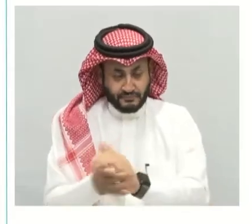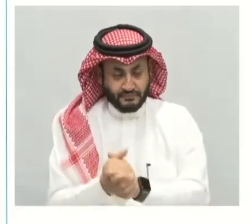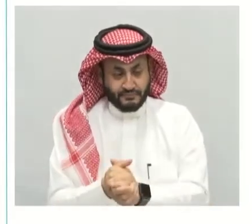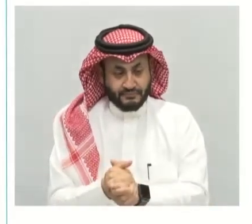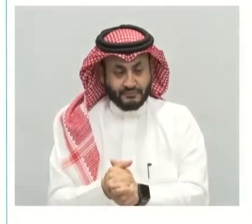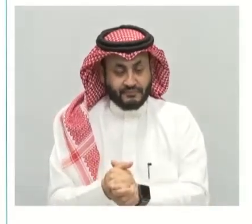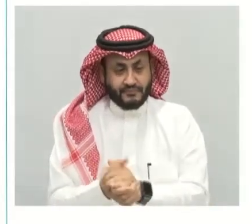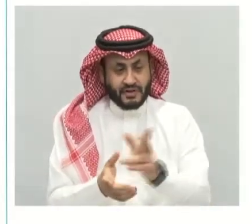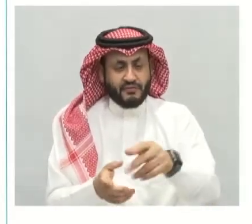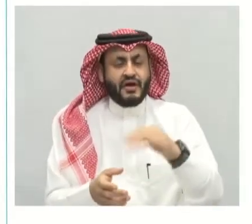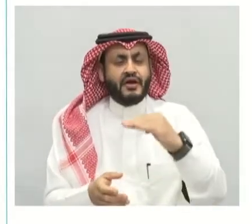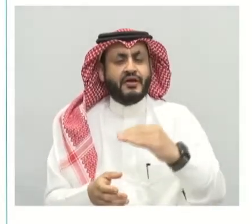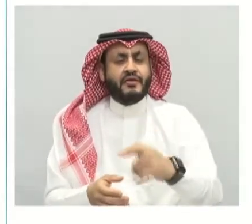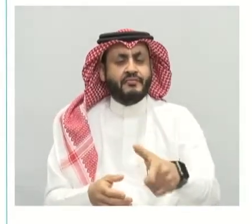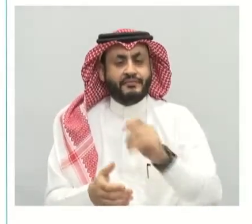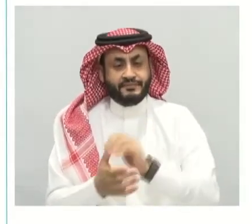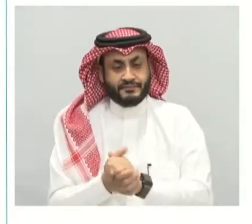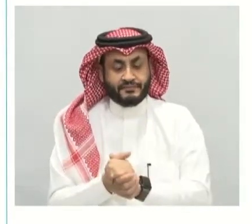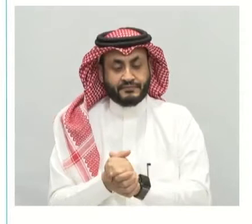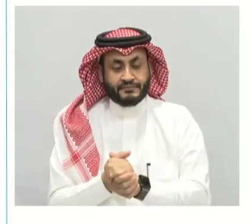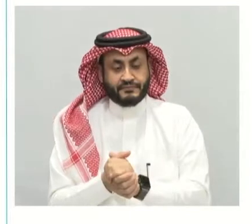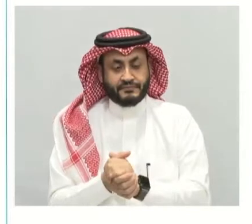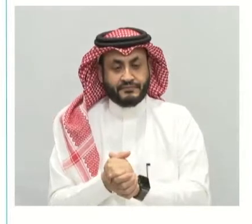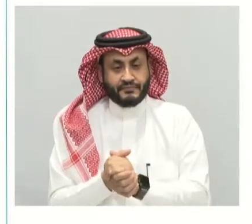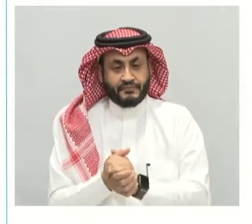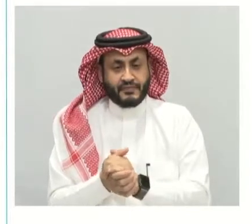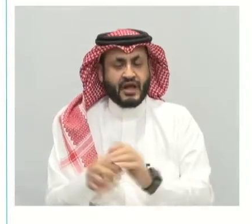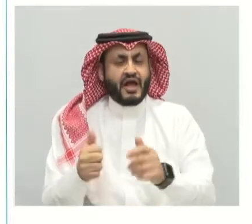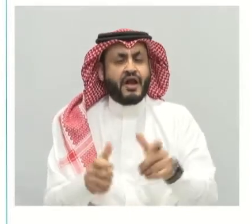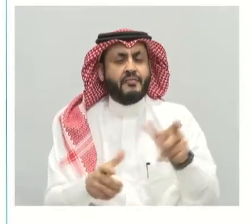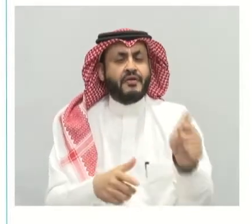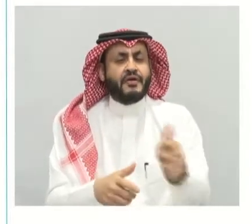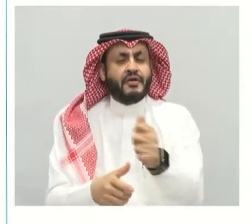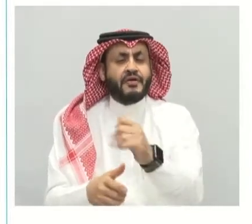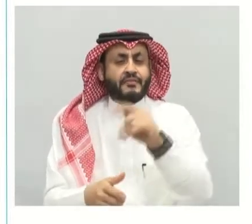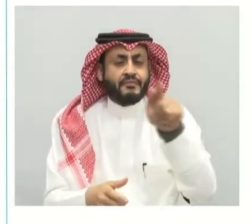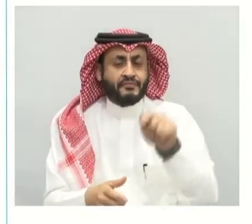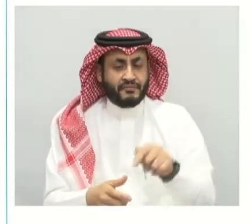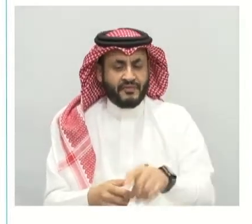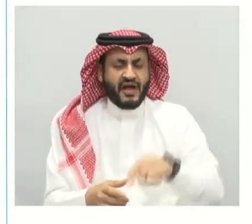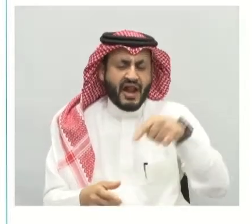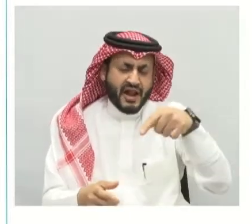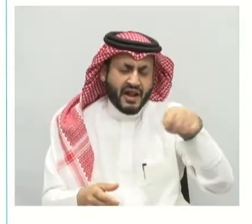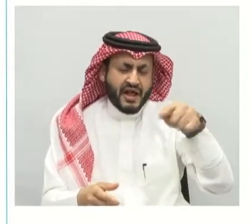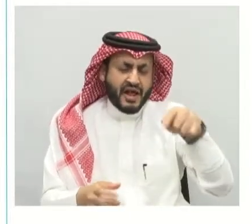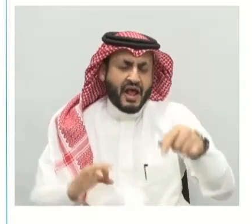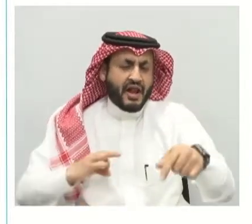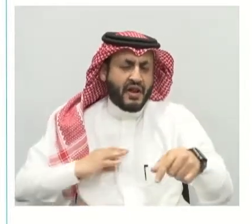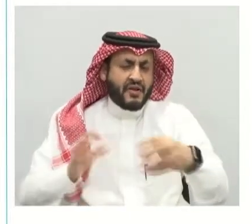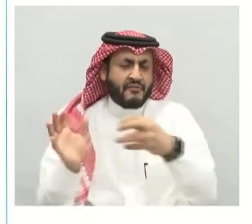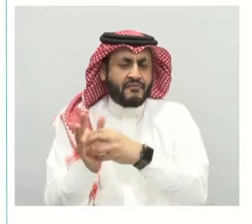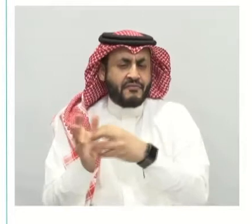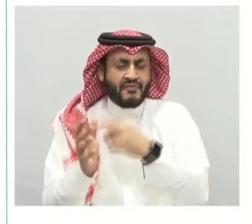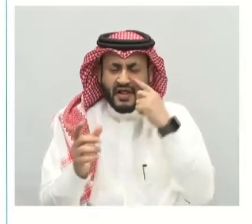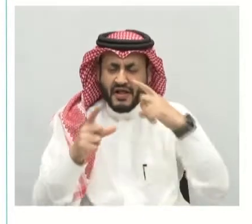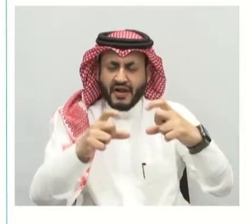also answered this question, which is a vocabulary question. Mark your favorite places in the pictures and